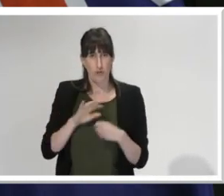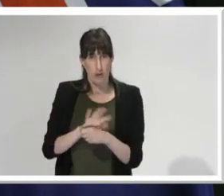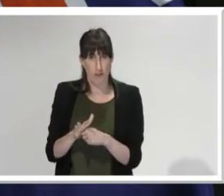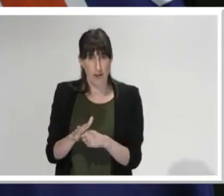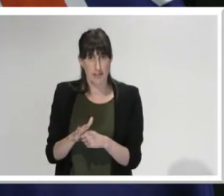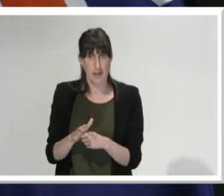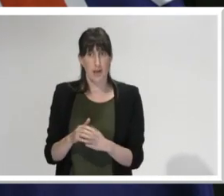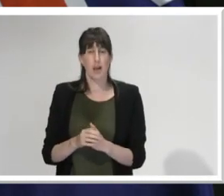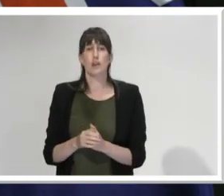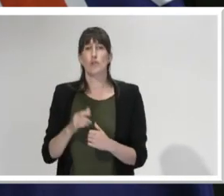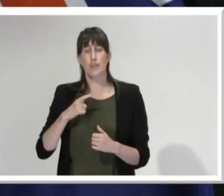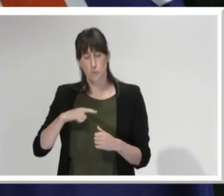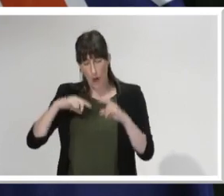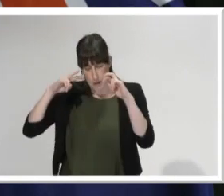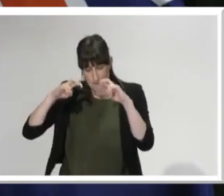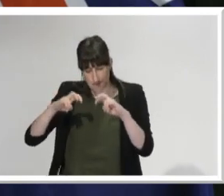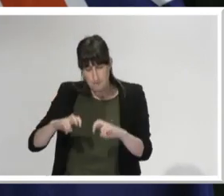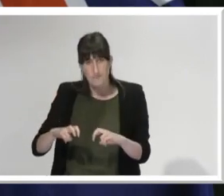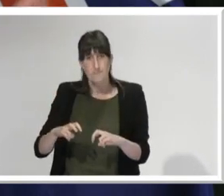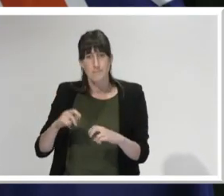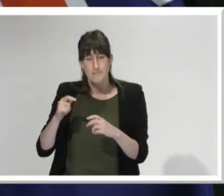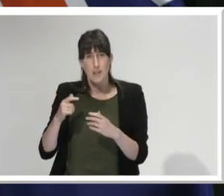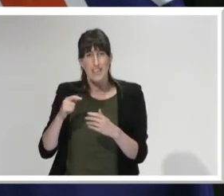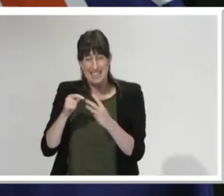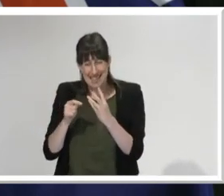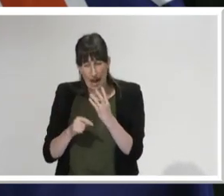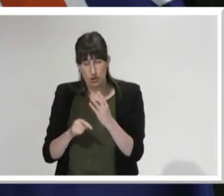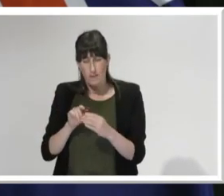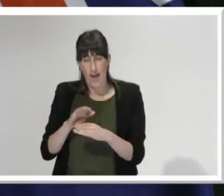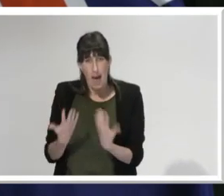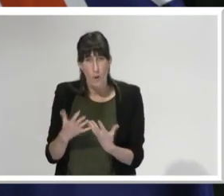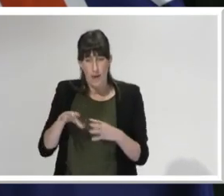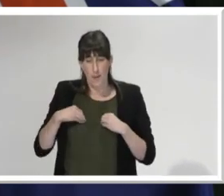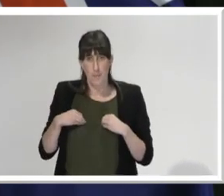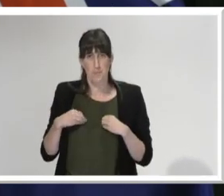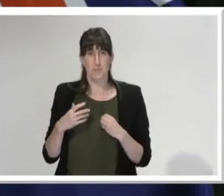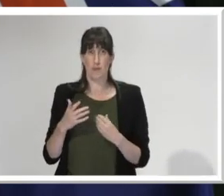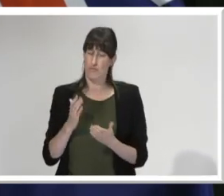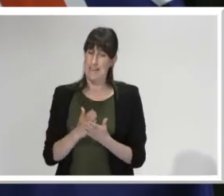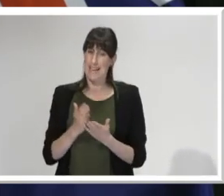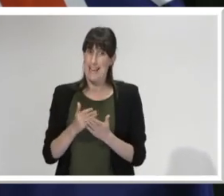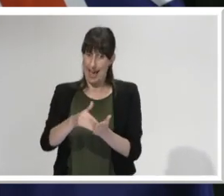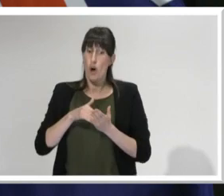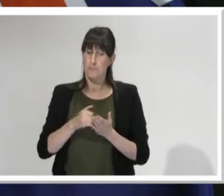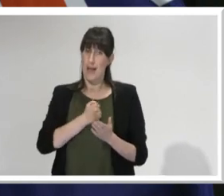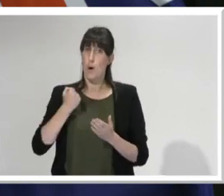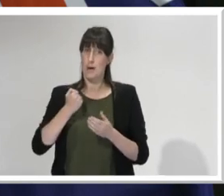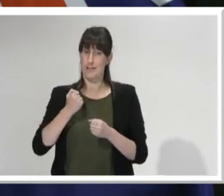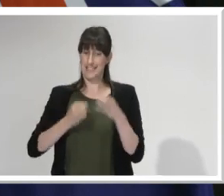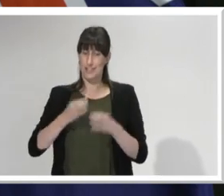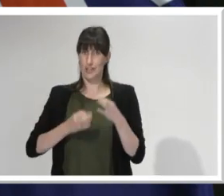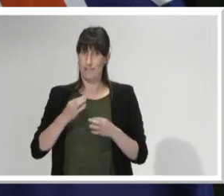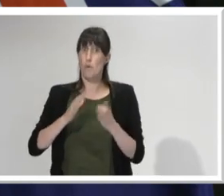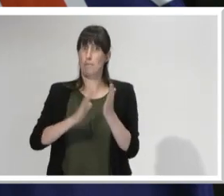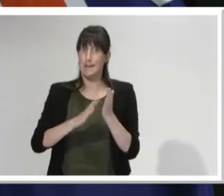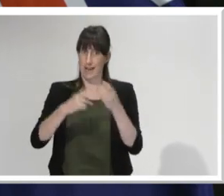where we're really delving into the detail around that. That's over a period of time that's really critical to our decision making on Monday. When